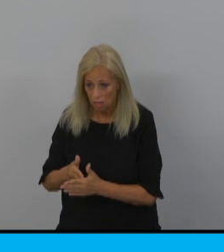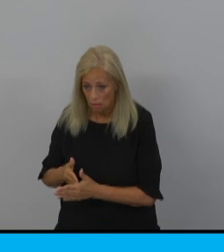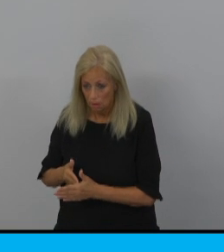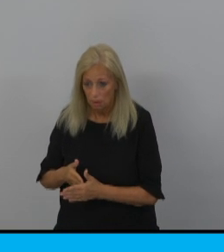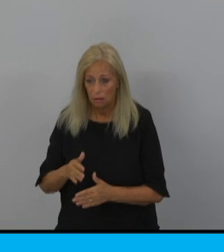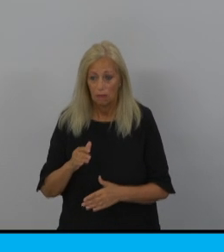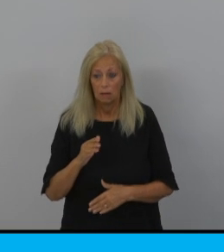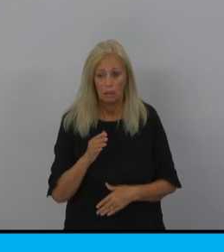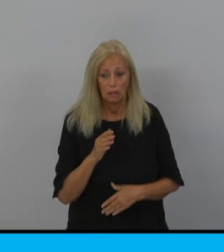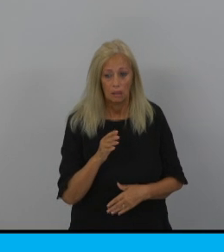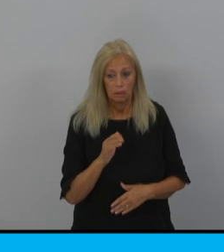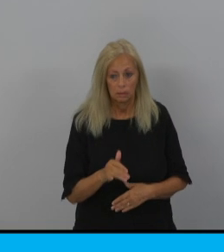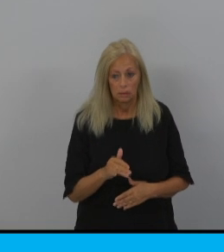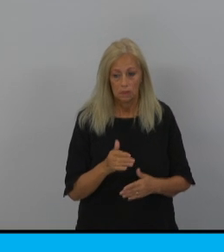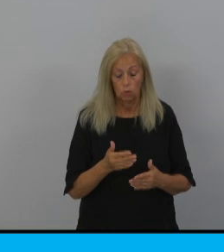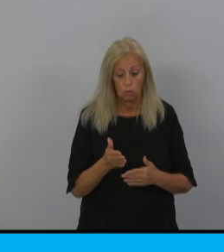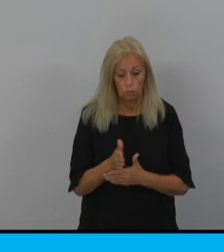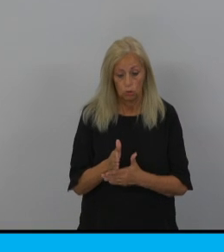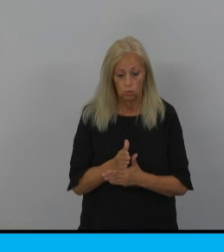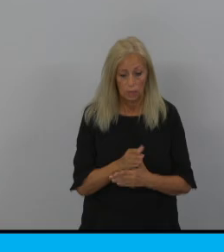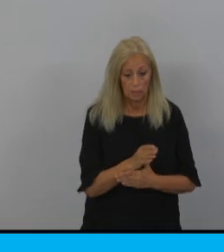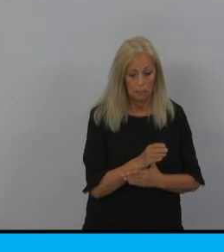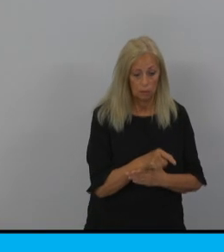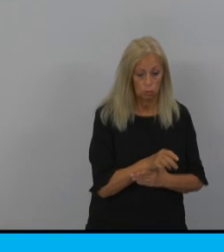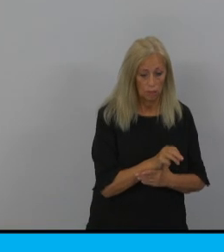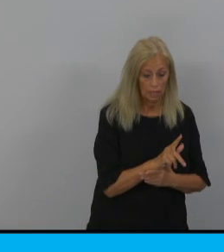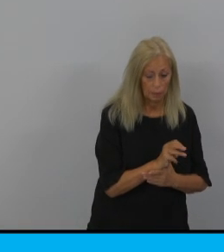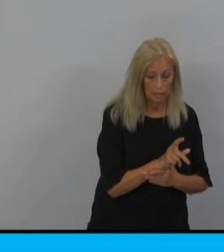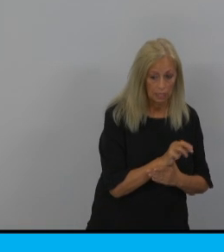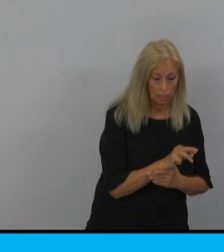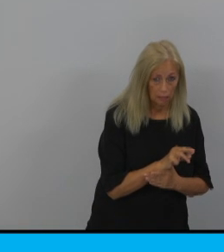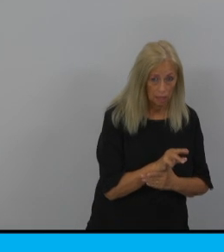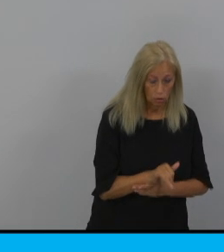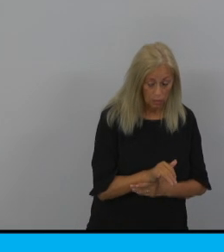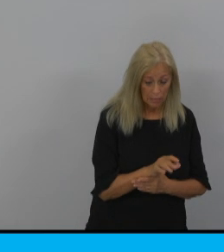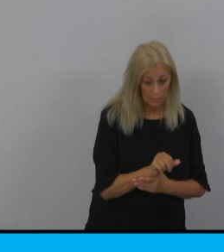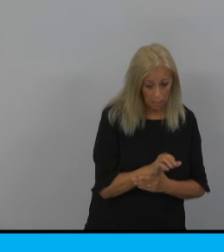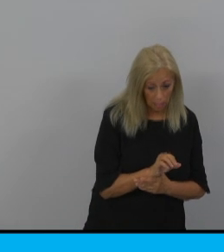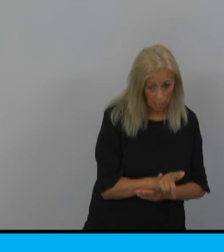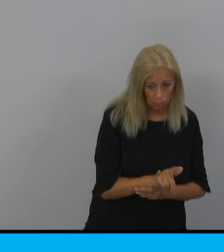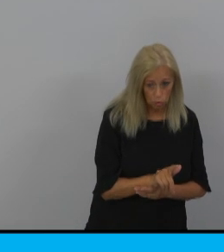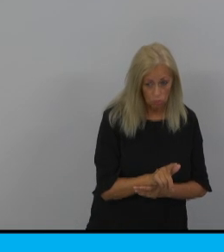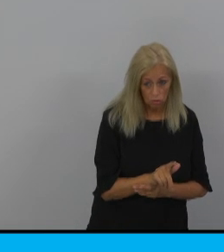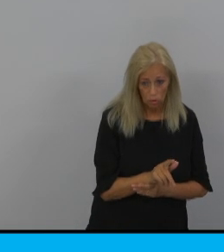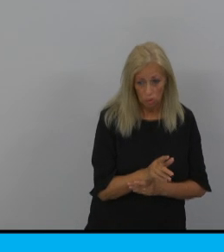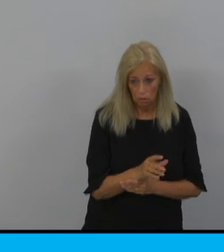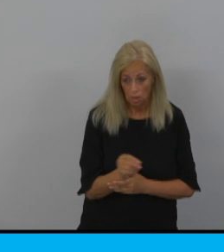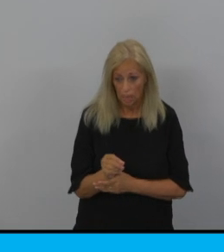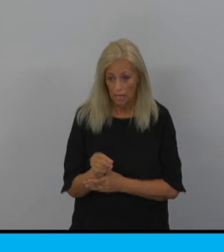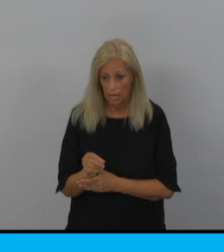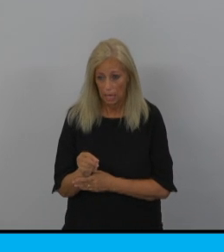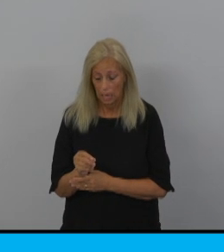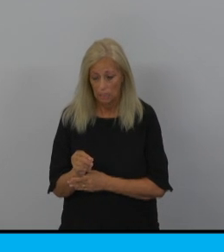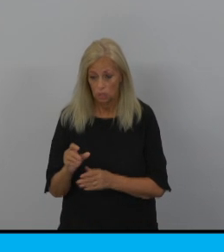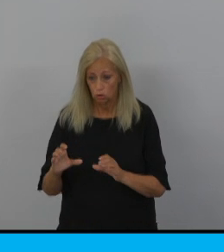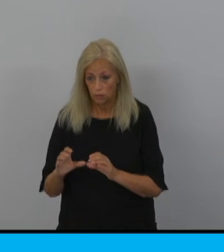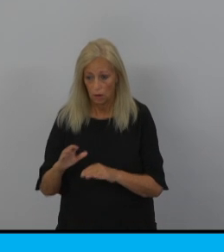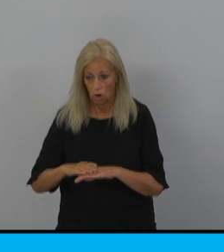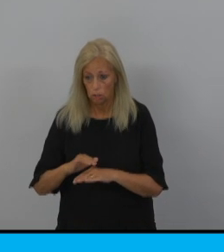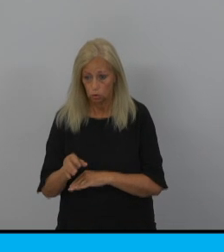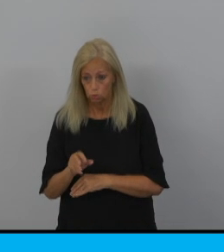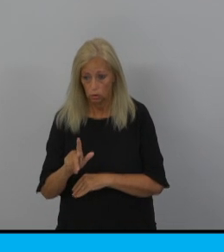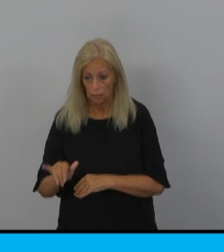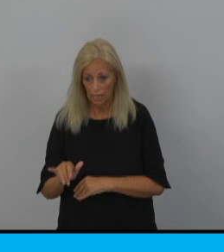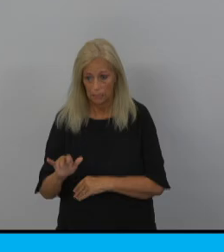the preliminary is done April 30th. And so then we get the certified on July